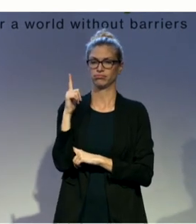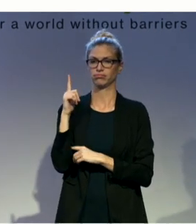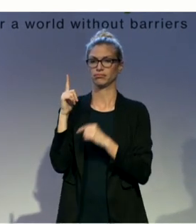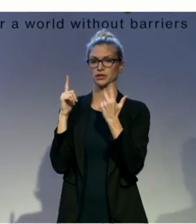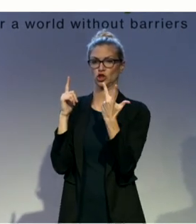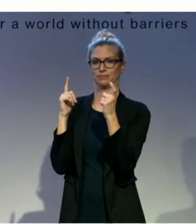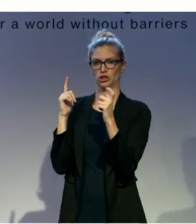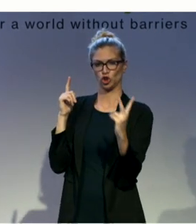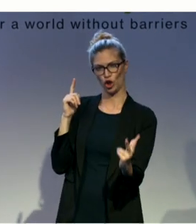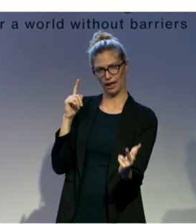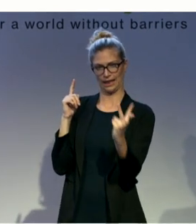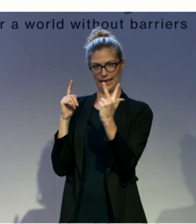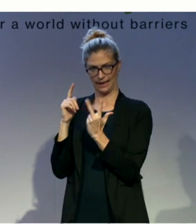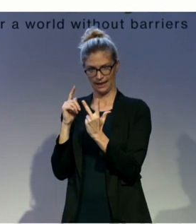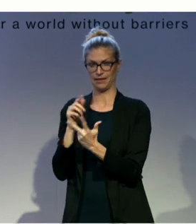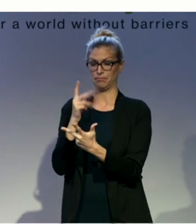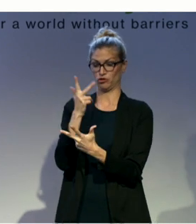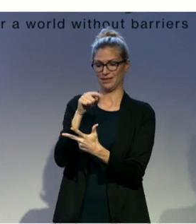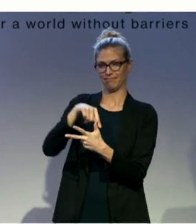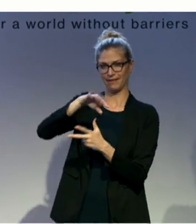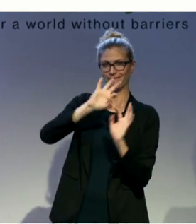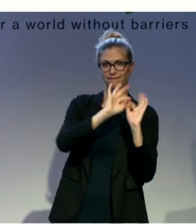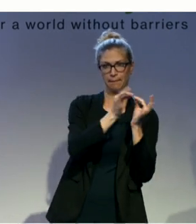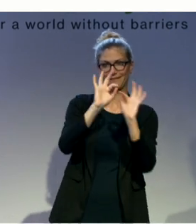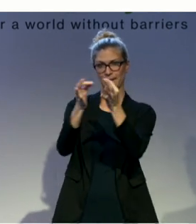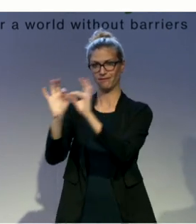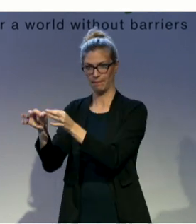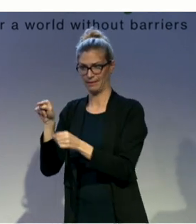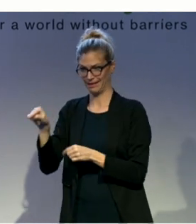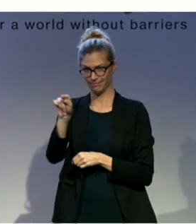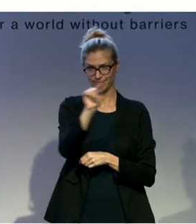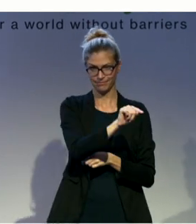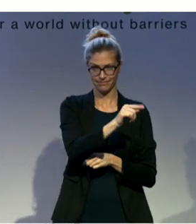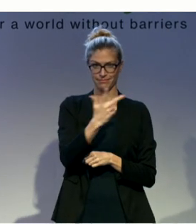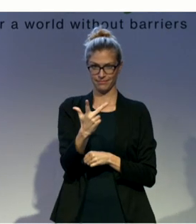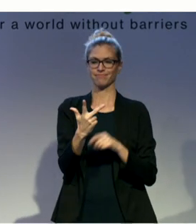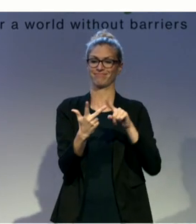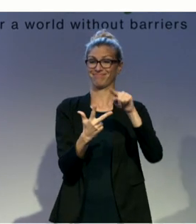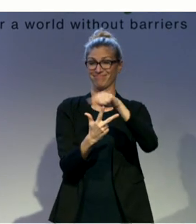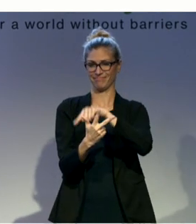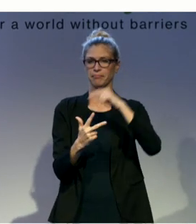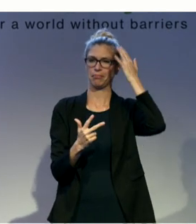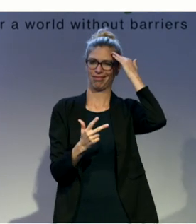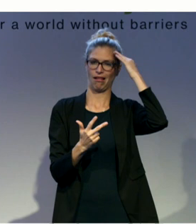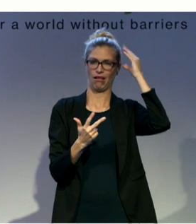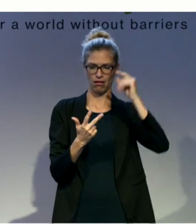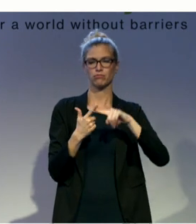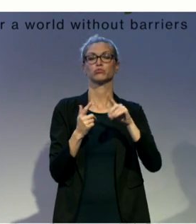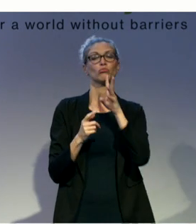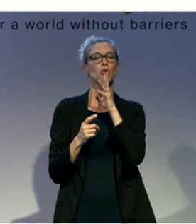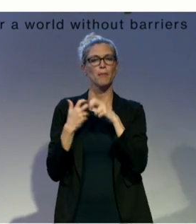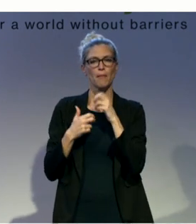has intellectual difficulties and visual impairment. The goal was to prevent the child ending up in an institution and